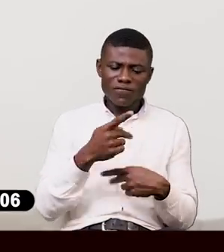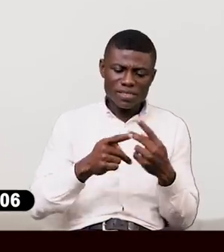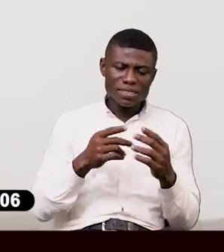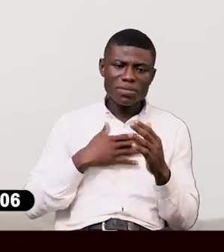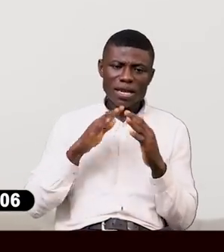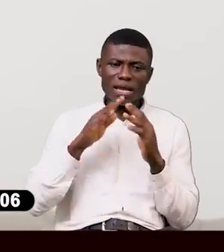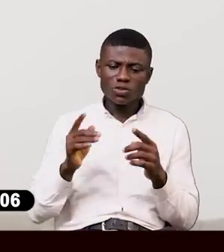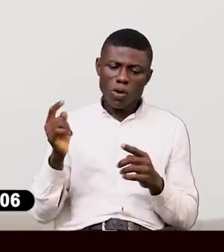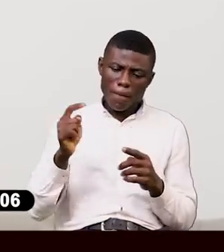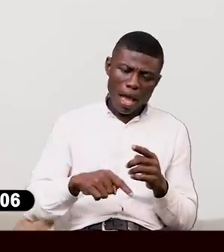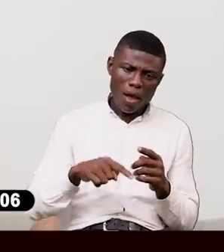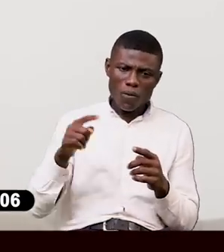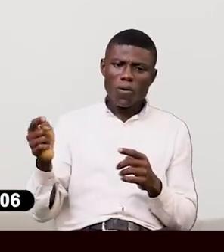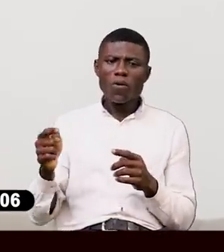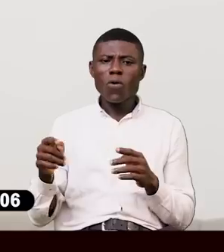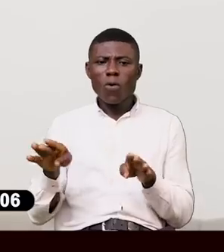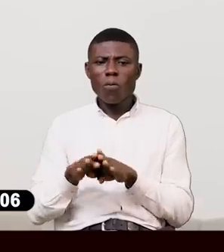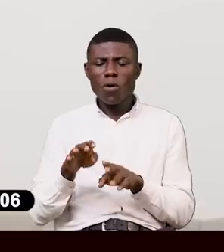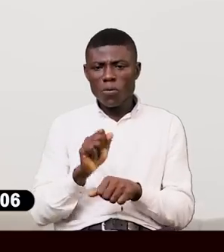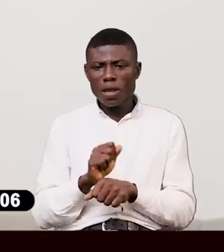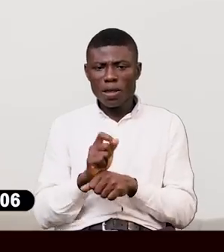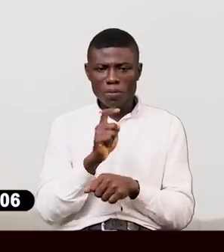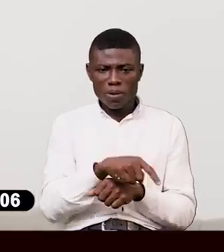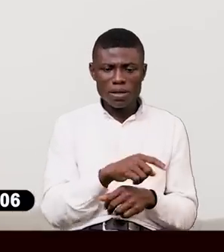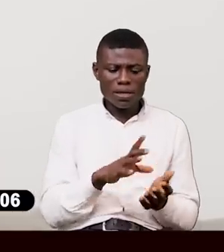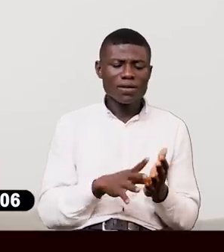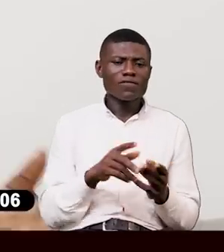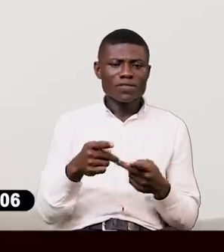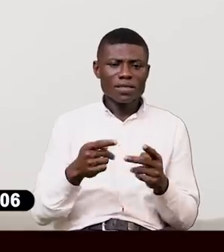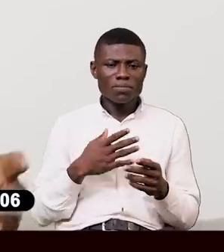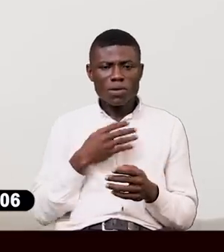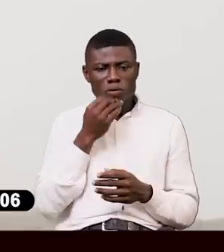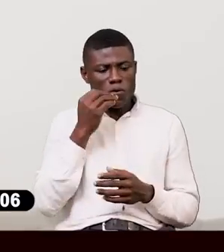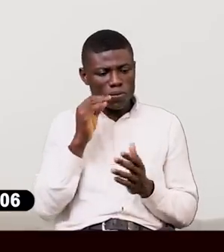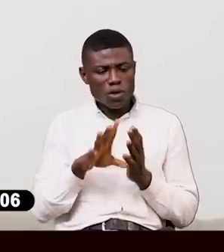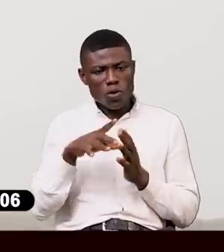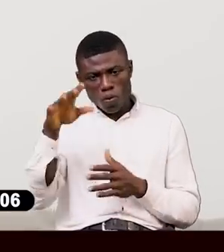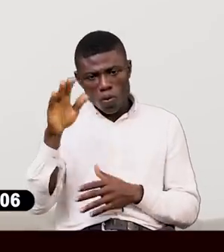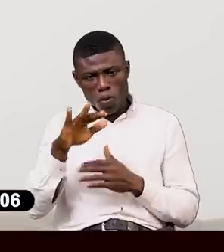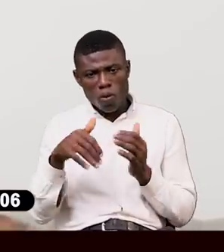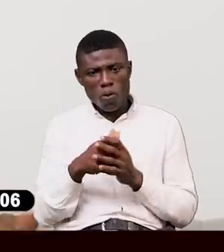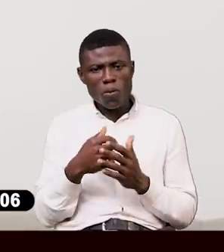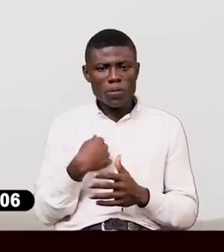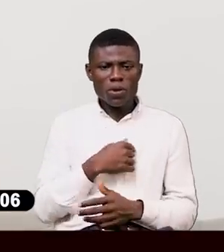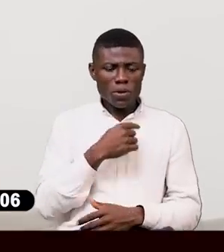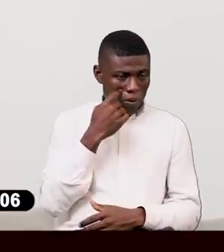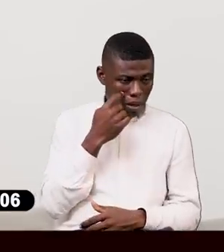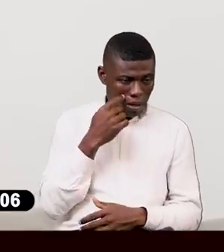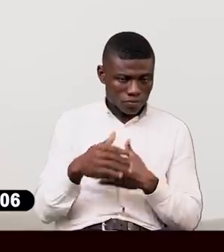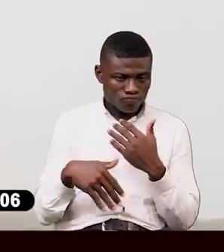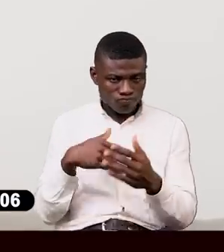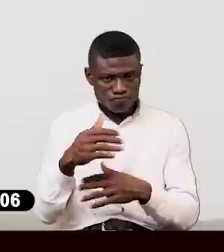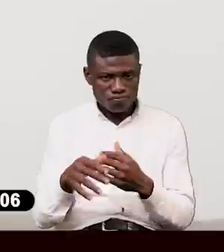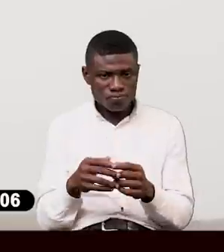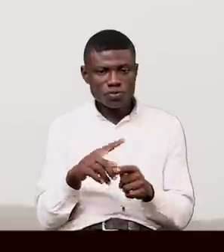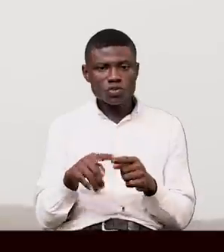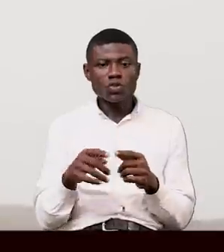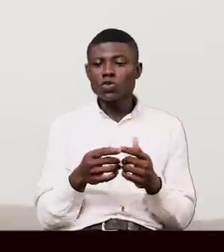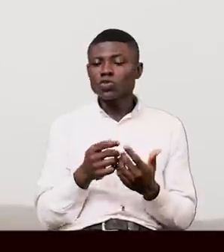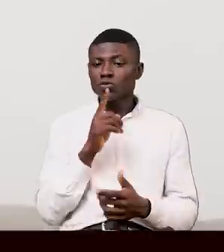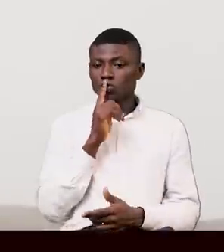no ko o po adwuma na wa fa me ho na wa be sra me no ko na wa be sra me no ko eti trust